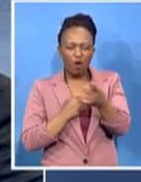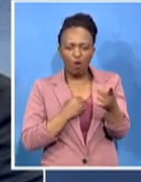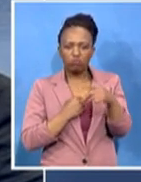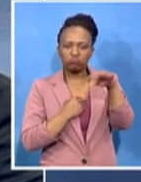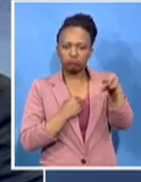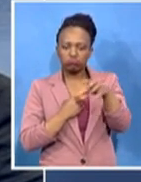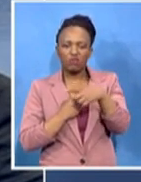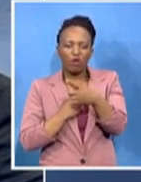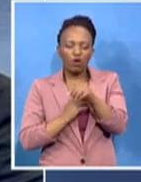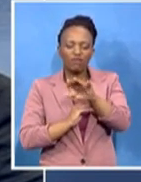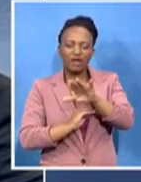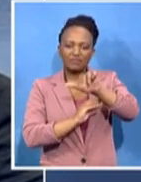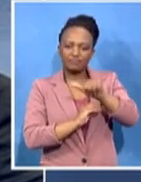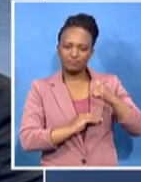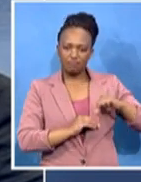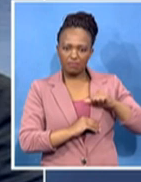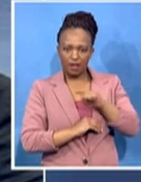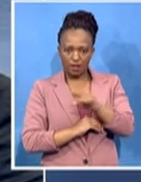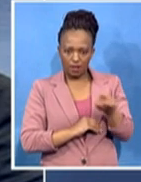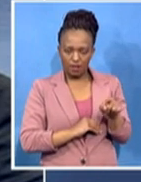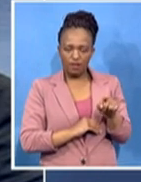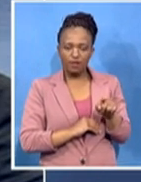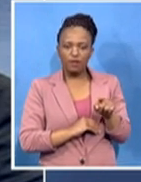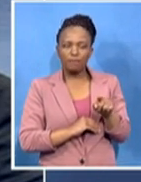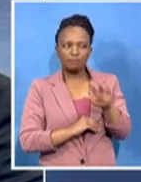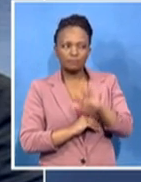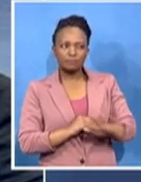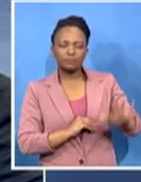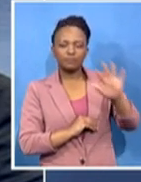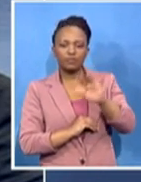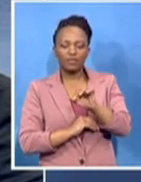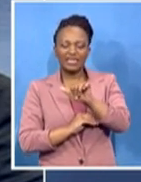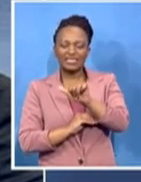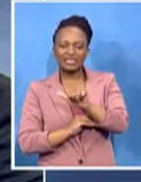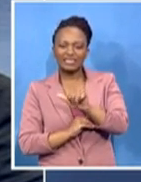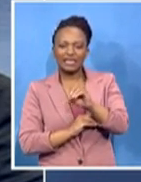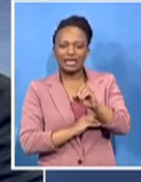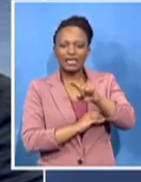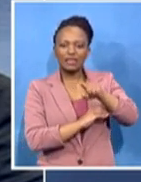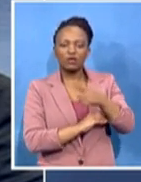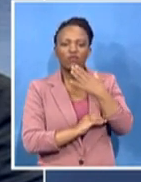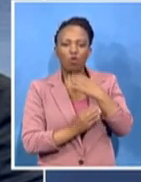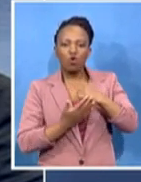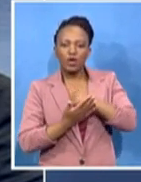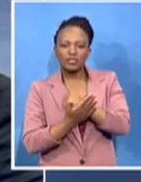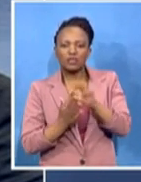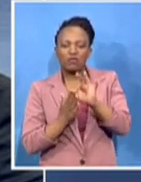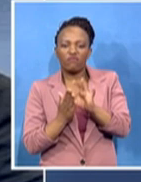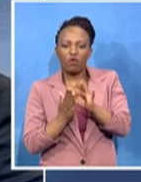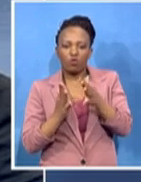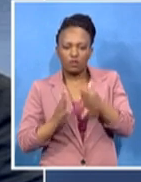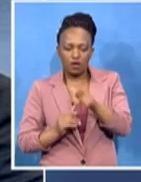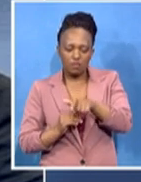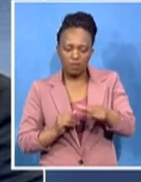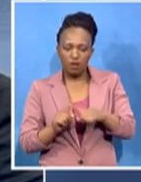that impact about 600,000 registered voters. The registration weekend for those by-elections is over this weekend,